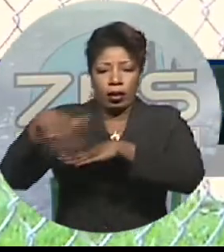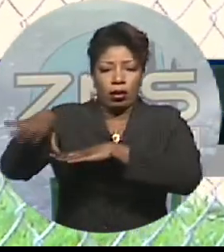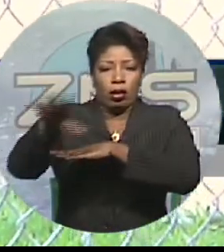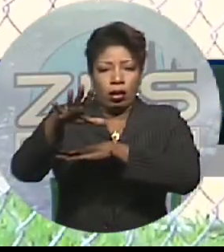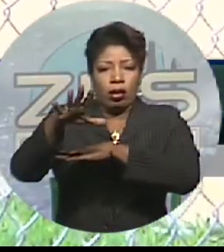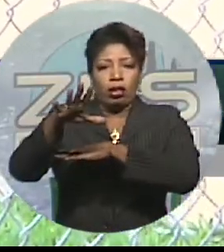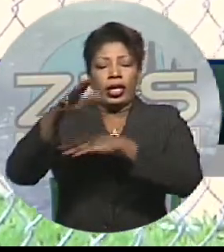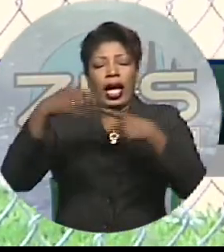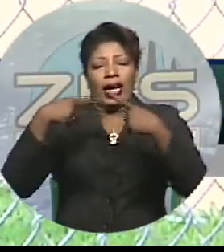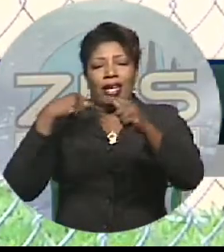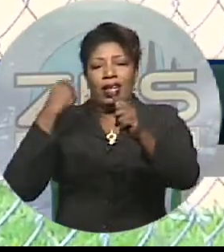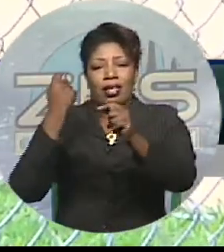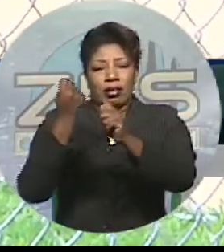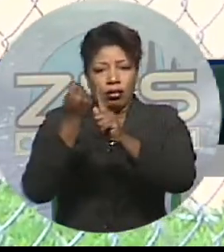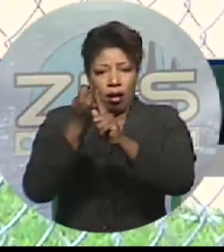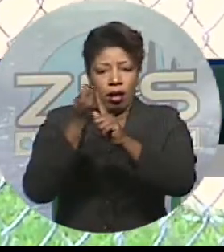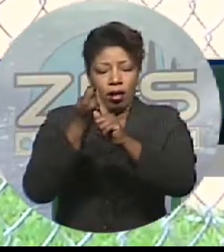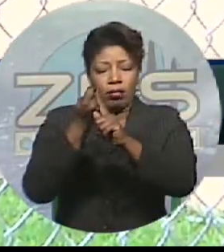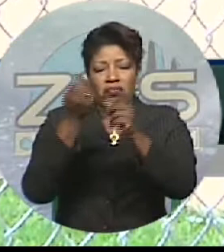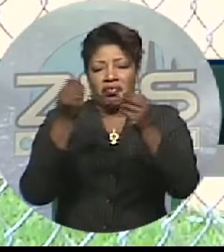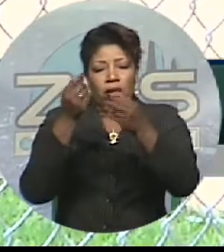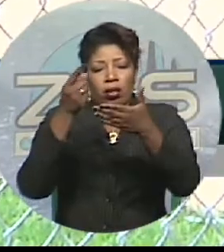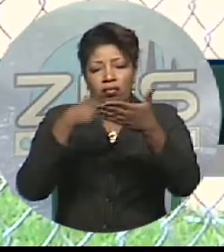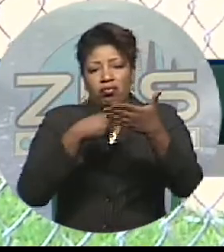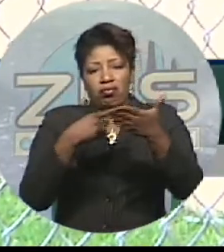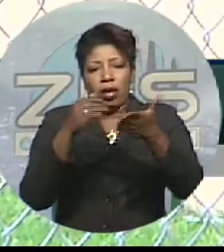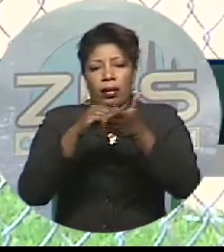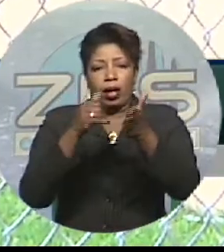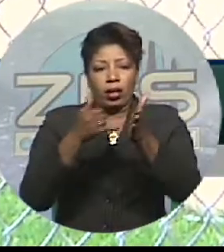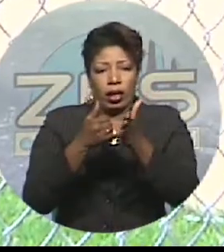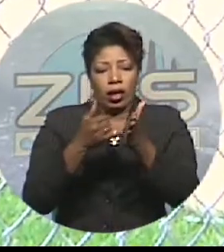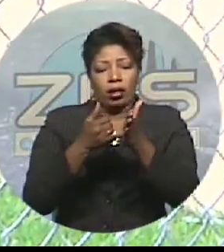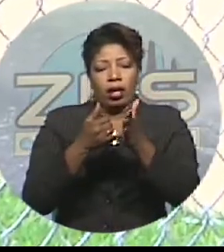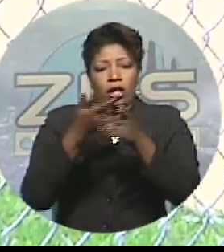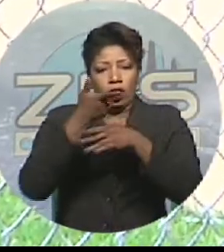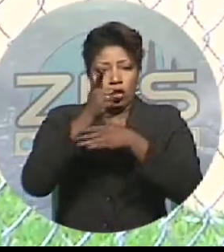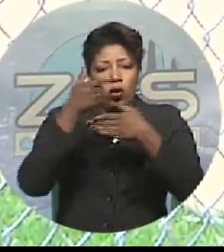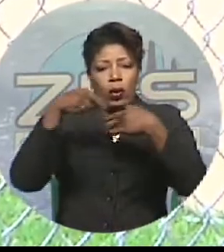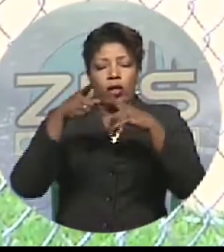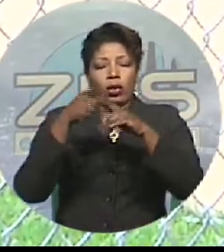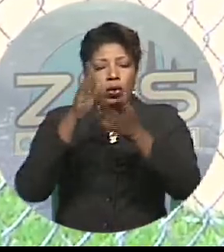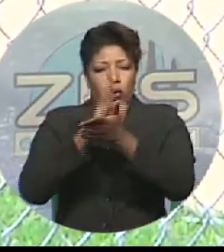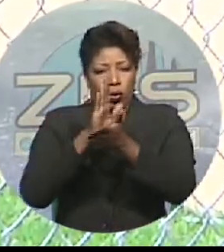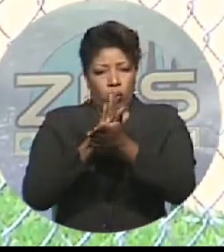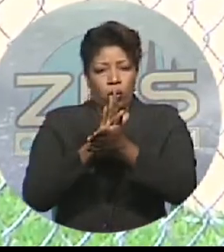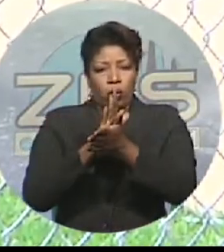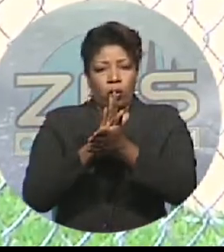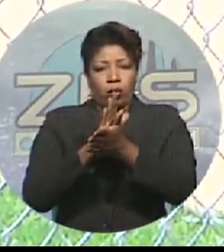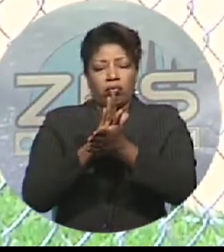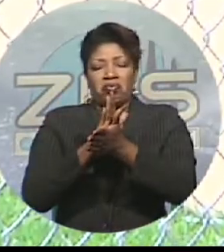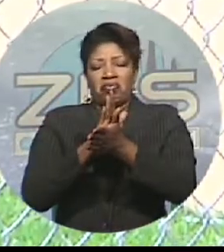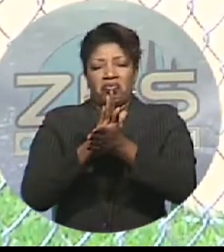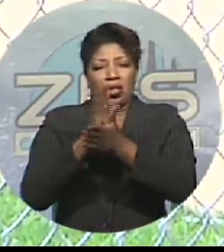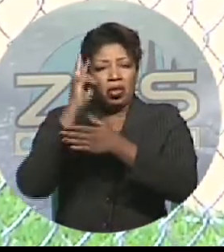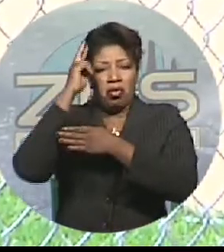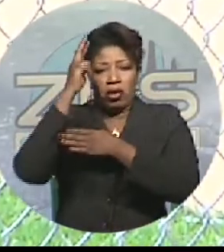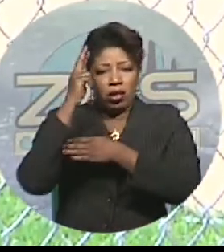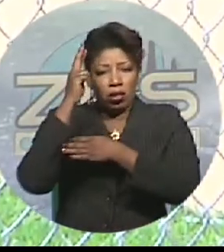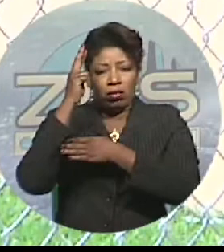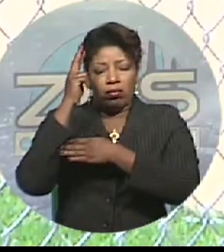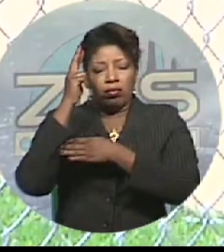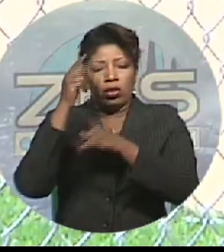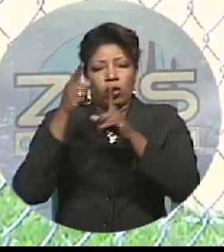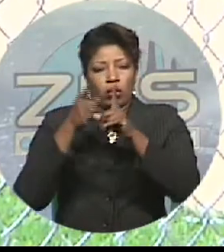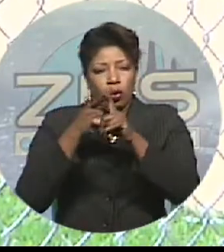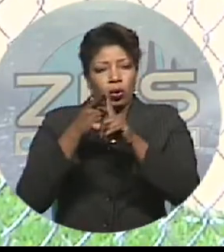intended target. There was nothing indiscriminate about it. That shooter went to the school with a precise intent, and that intent,